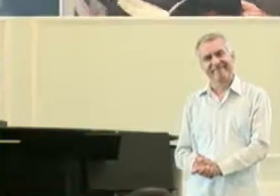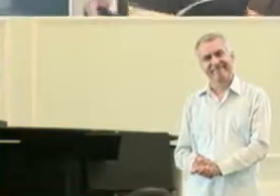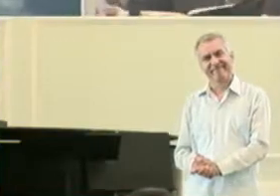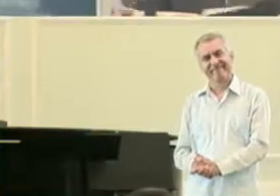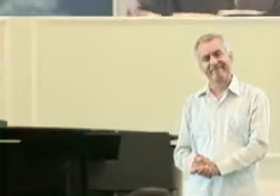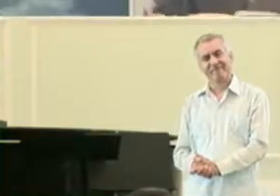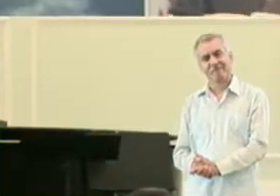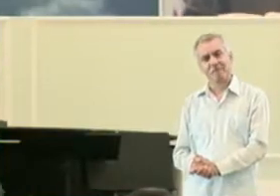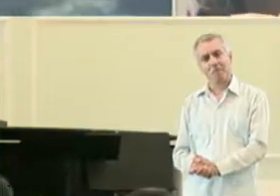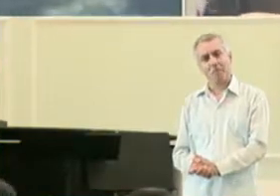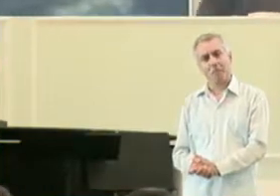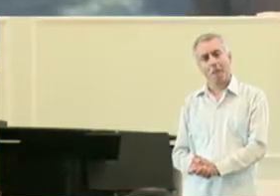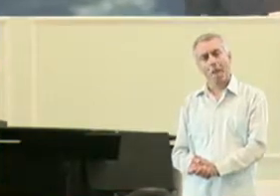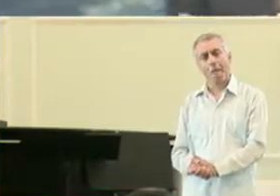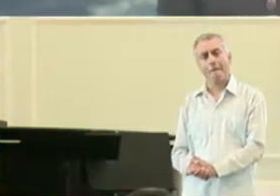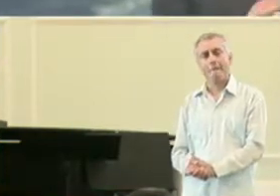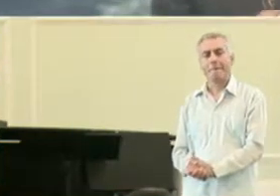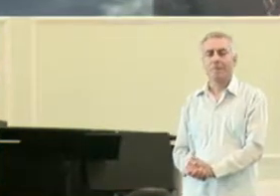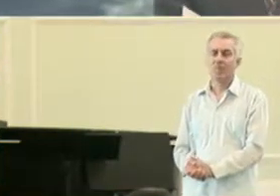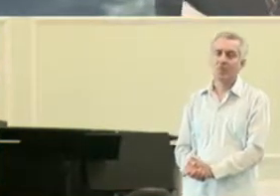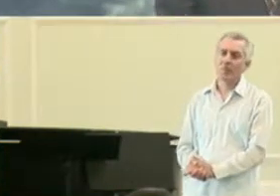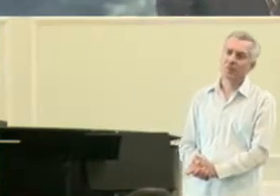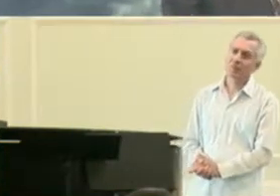the call of God